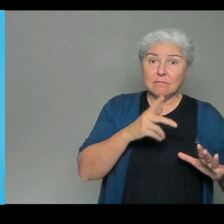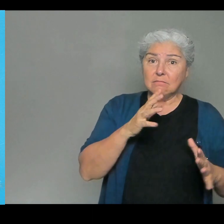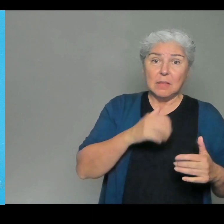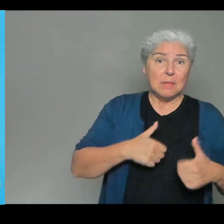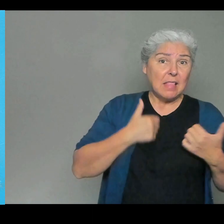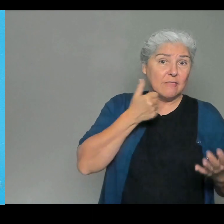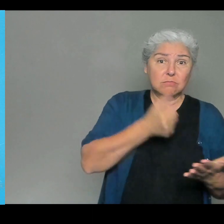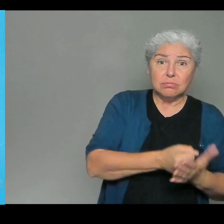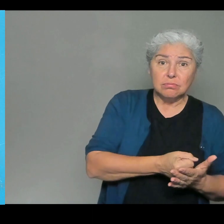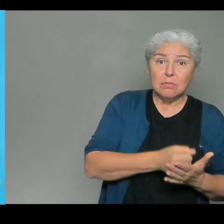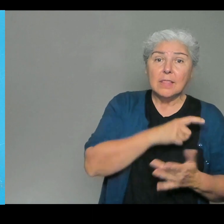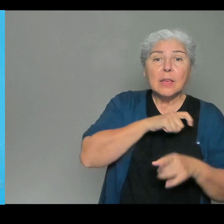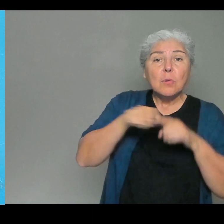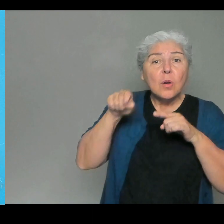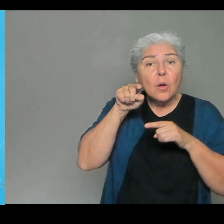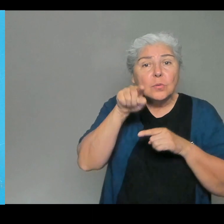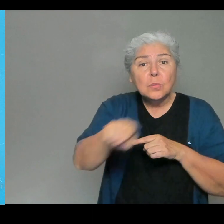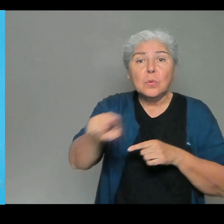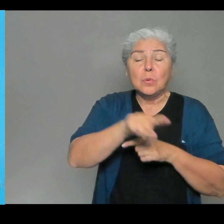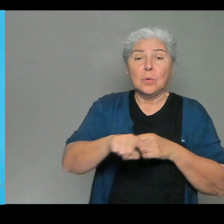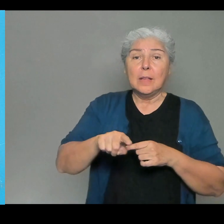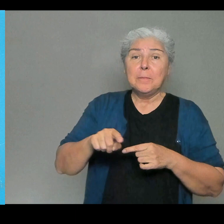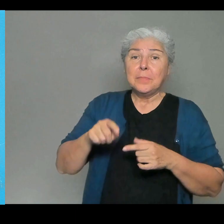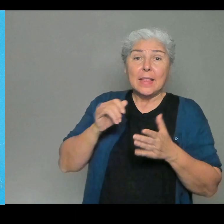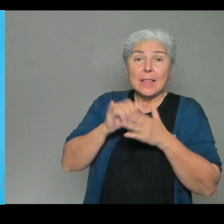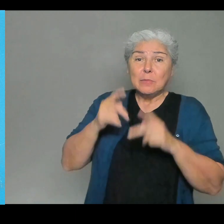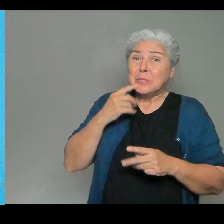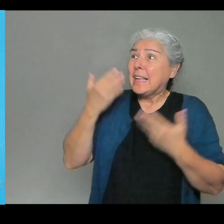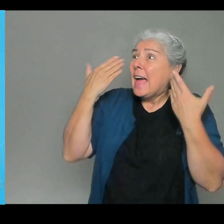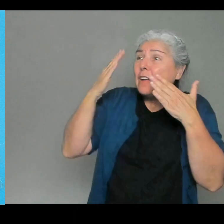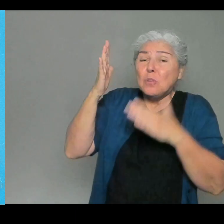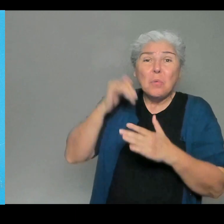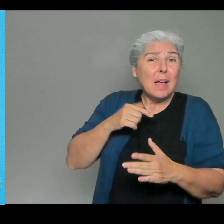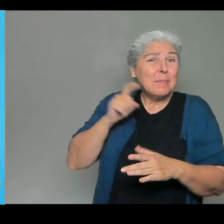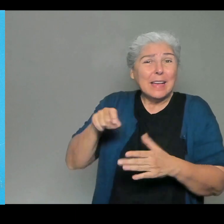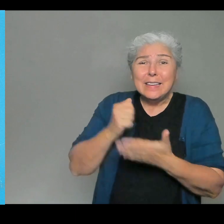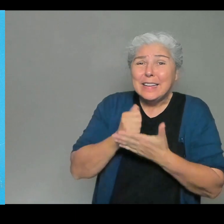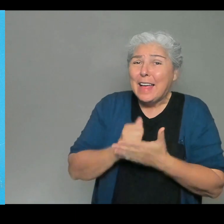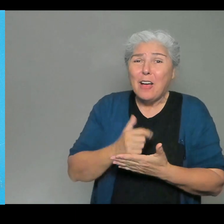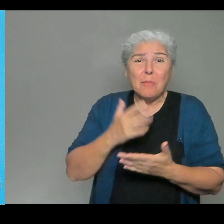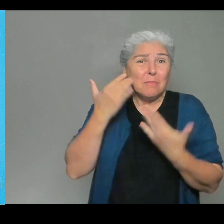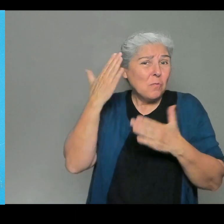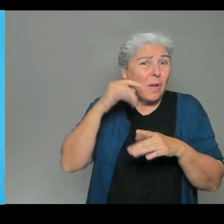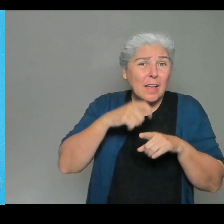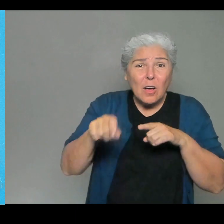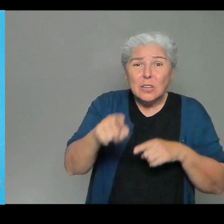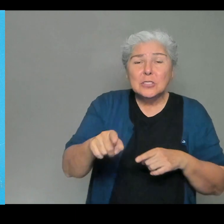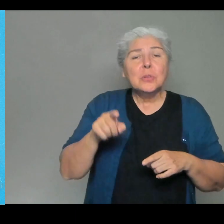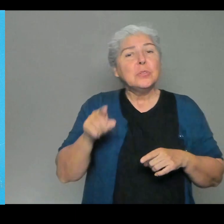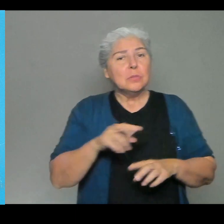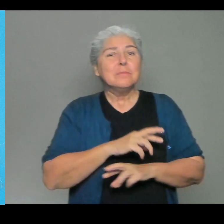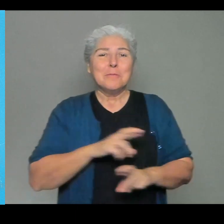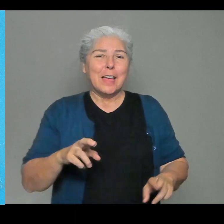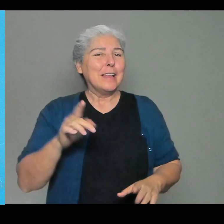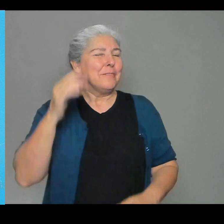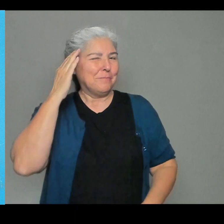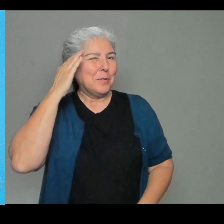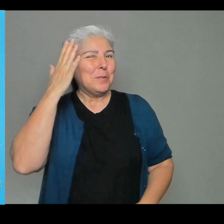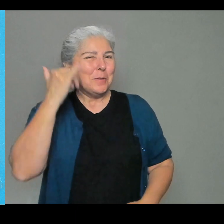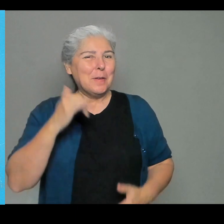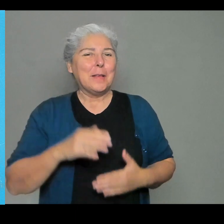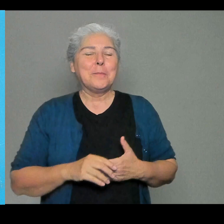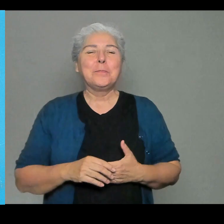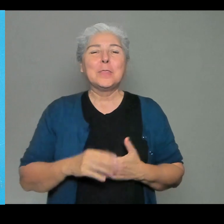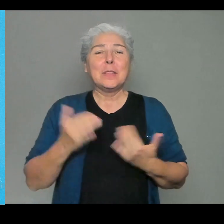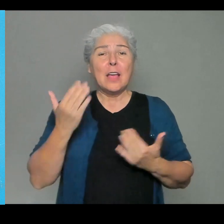I don't even know why I'm talking to you. I just need help. And you're like, I know why. We're gonna pray. Amen? So let's all bow our heads. Let's lift our hands up.